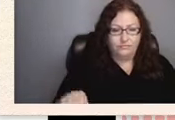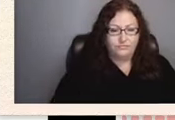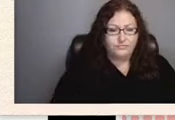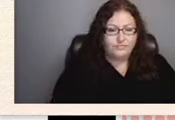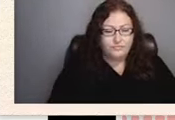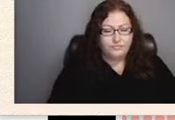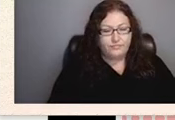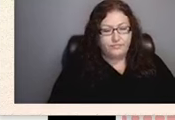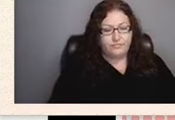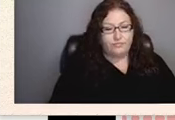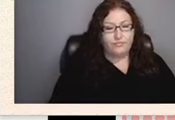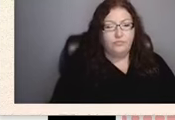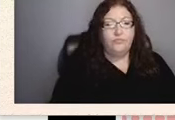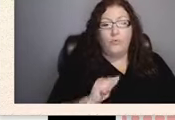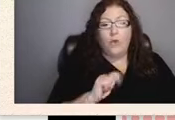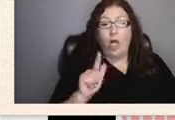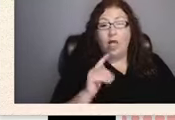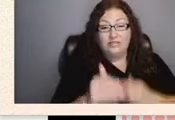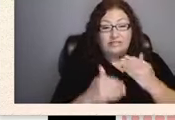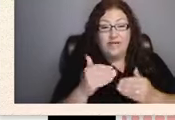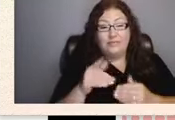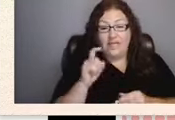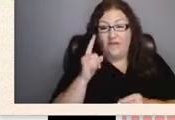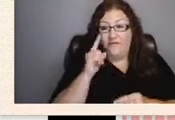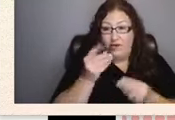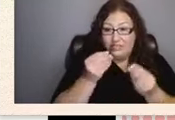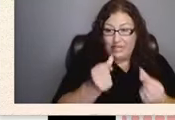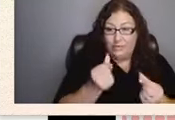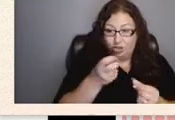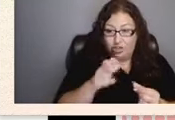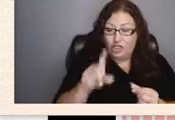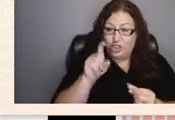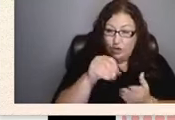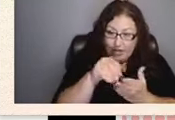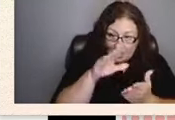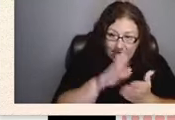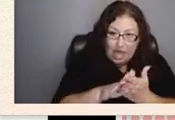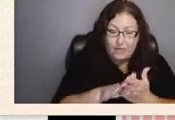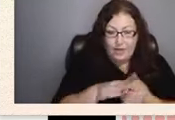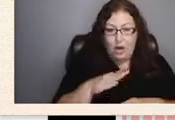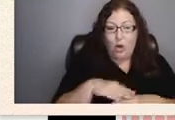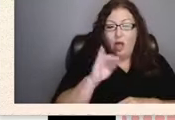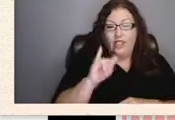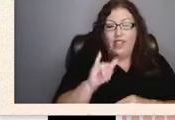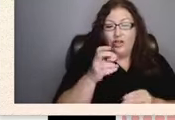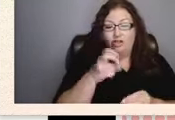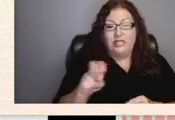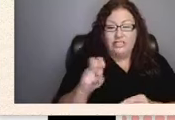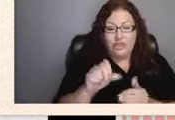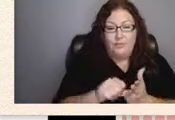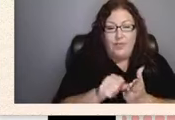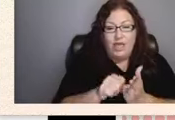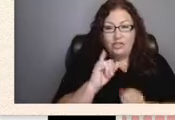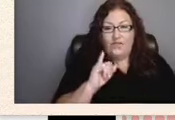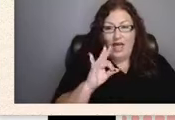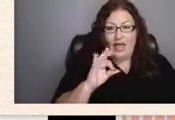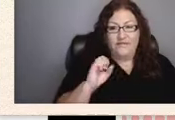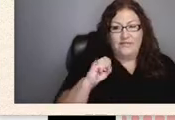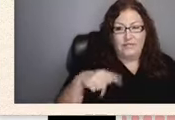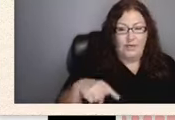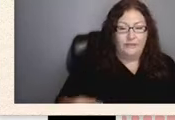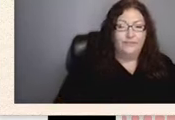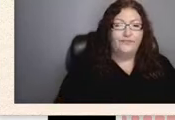All steps needed for seamless transition should be documented on the transition page of the IFSP.